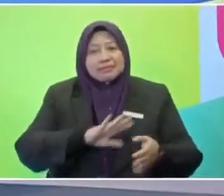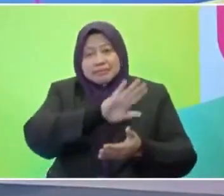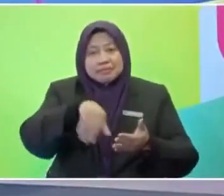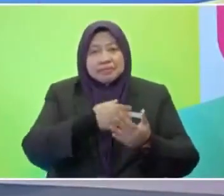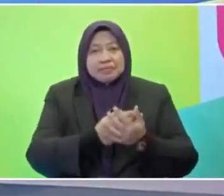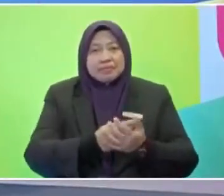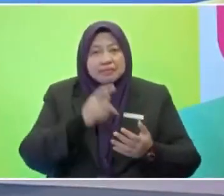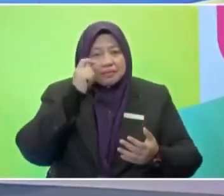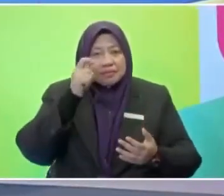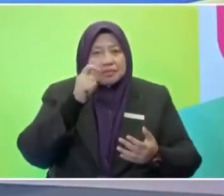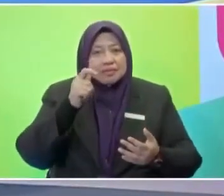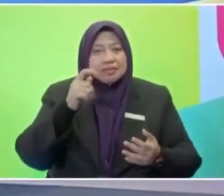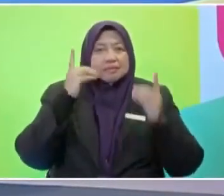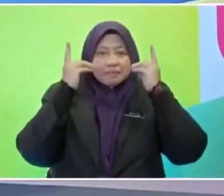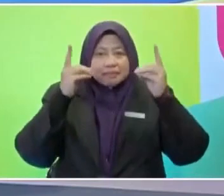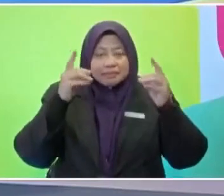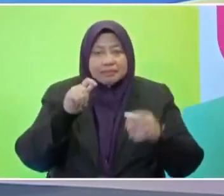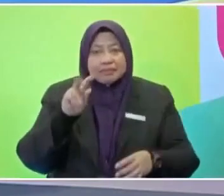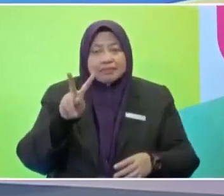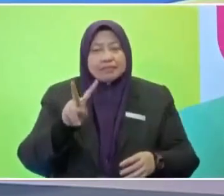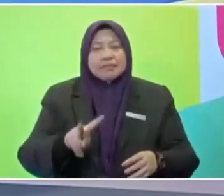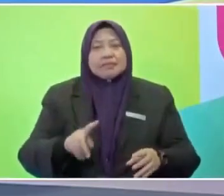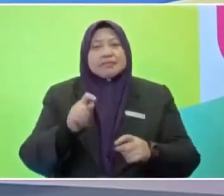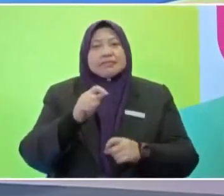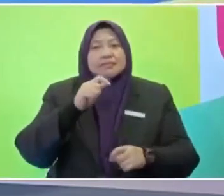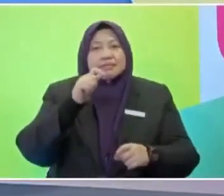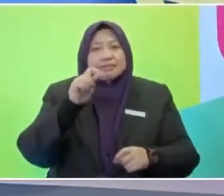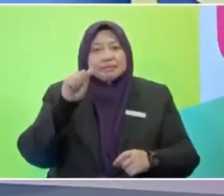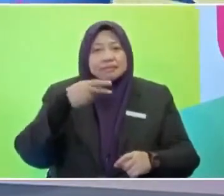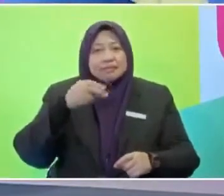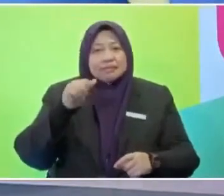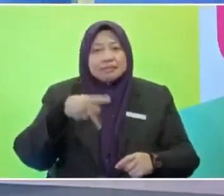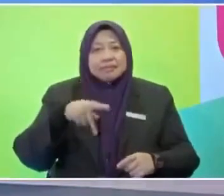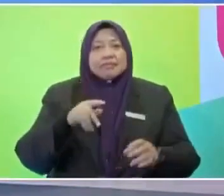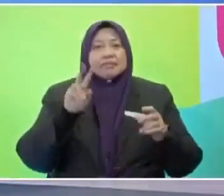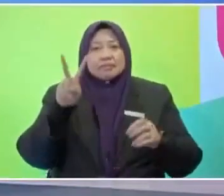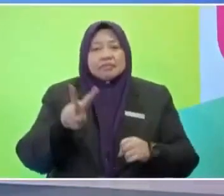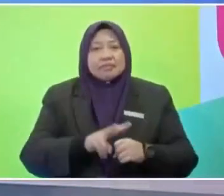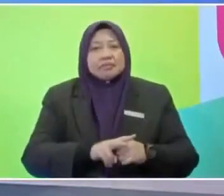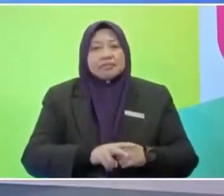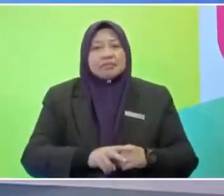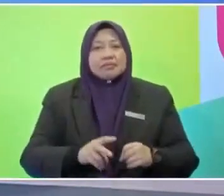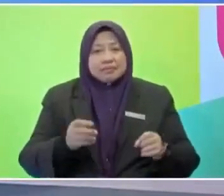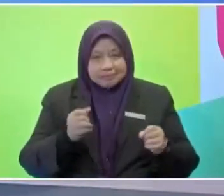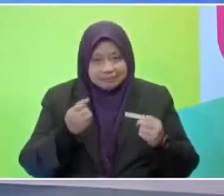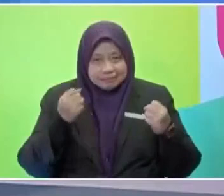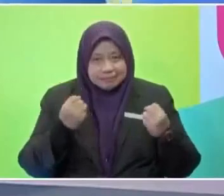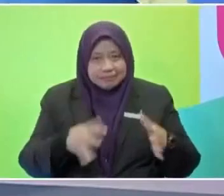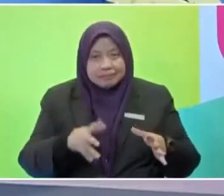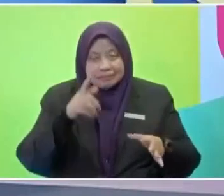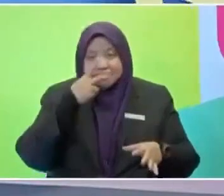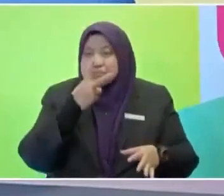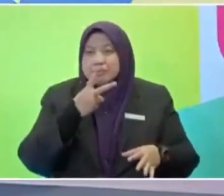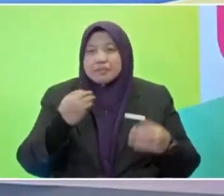You're watching Didik TV KPM for our slot Tahap 2 today with me, Shafika Farahin. And as you can see just now, we have our